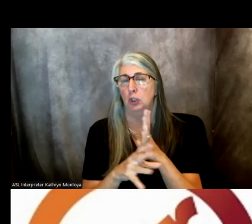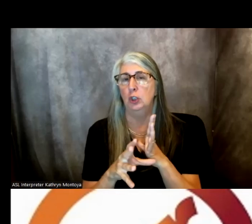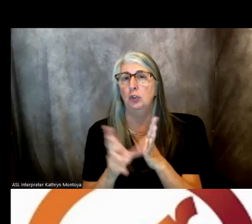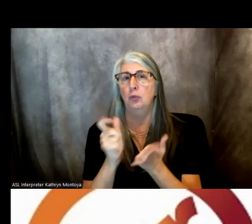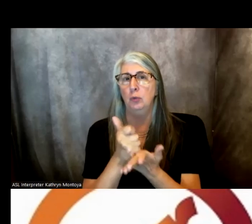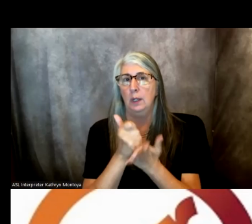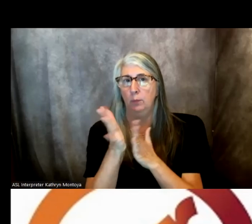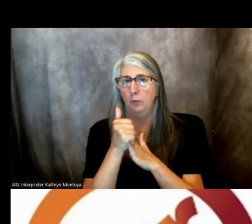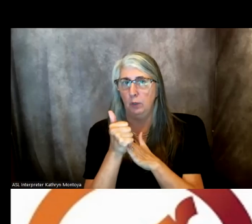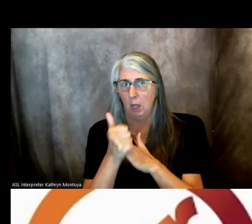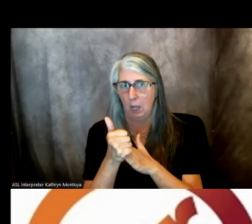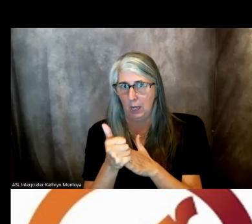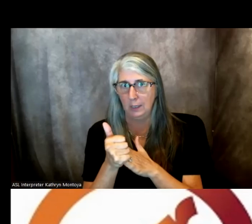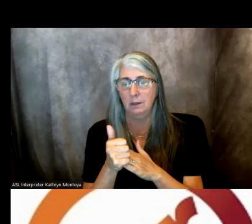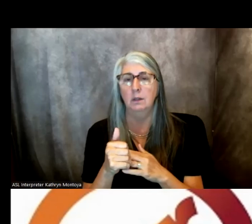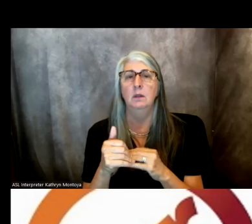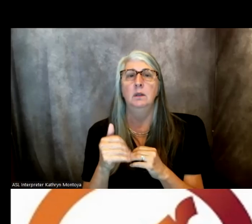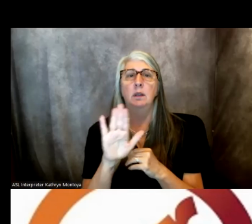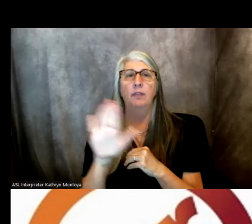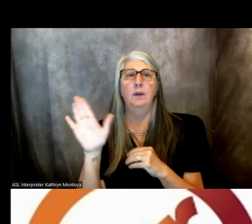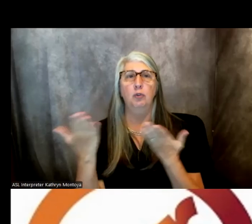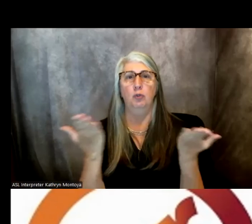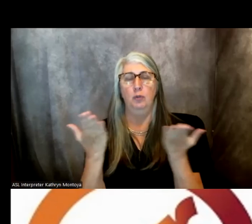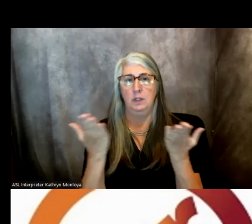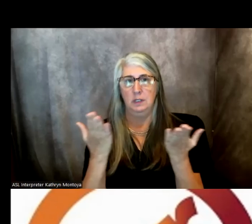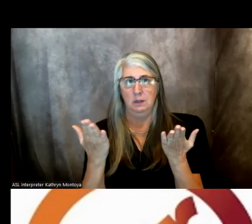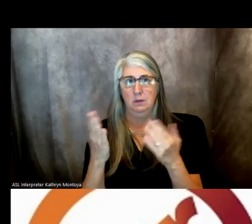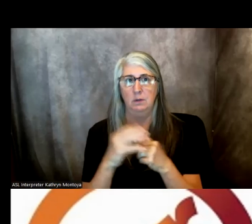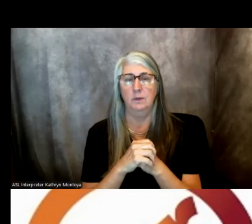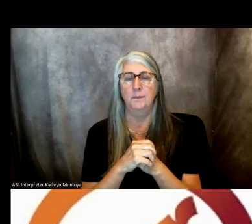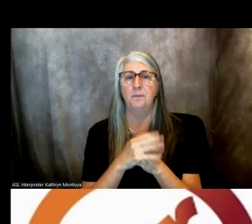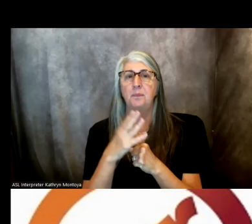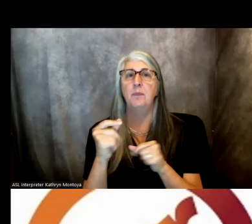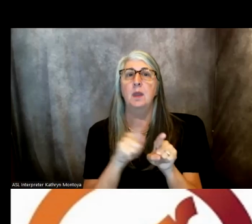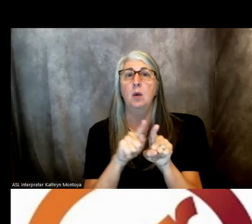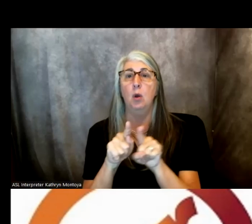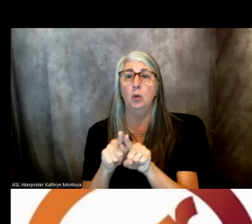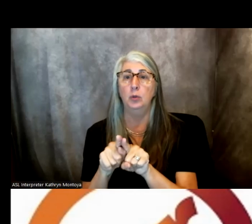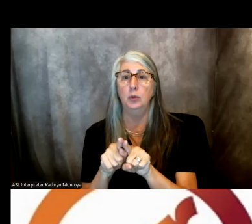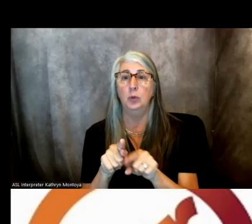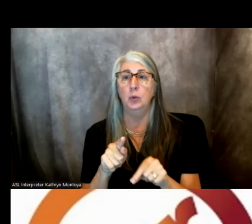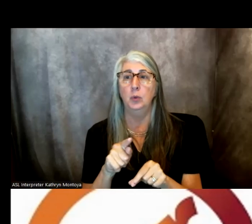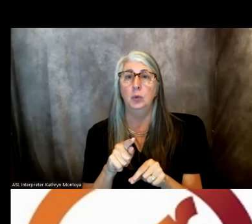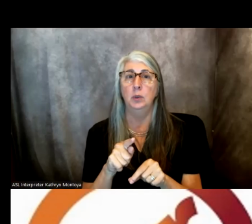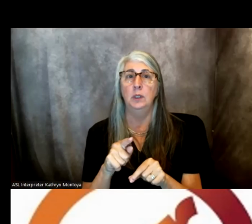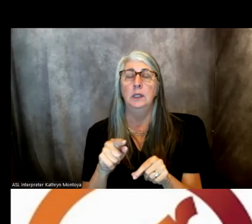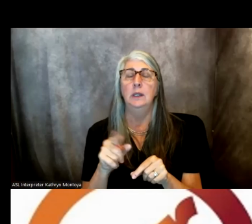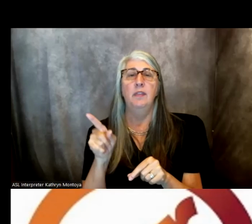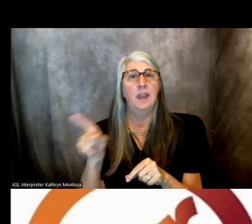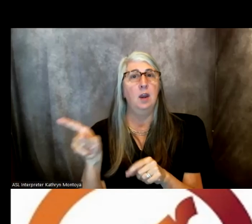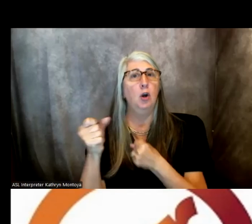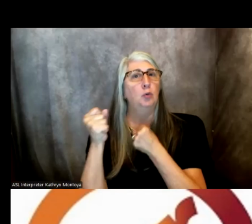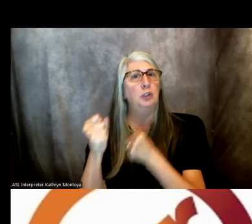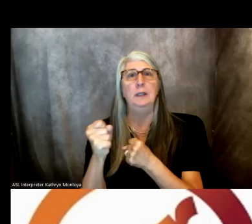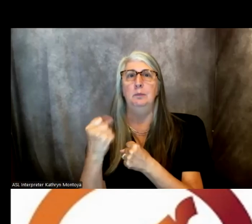to guide their services. They're also a deeply religious country in